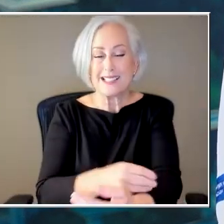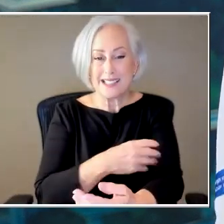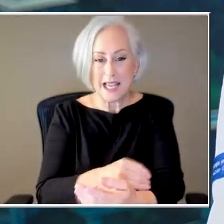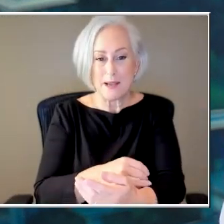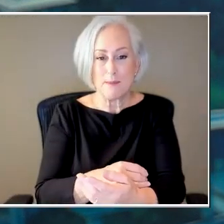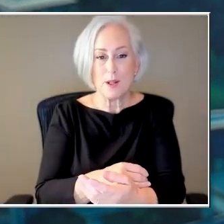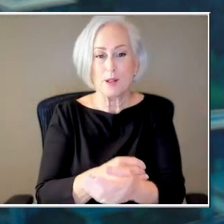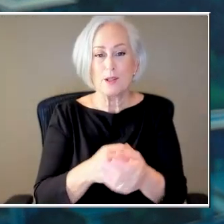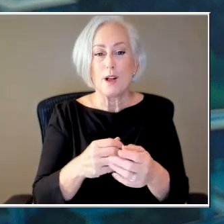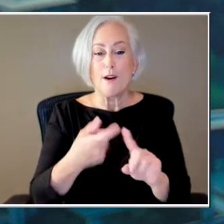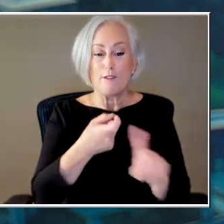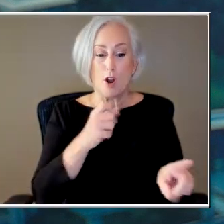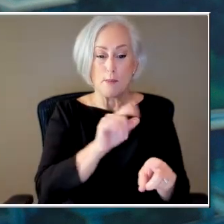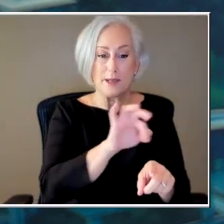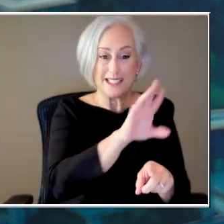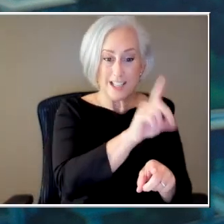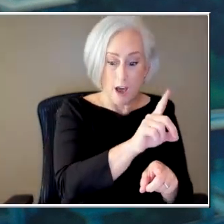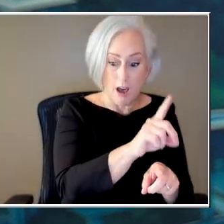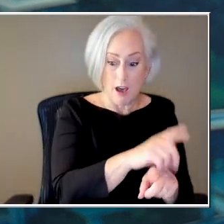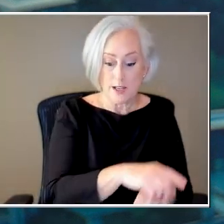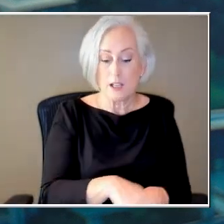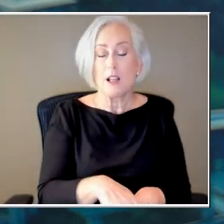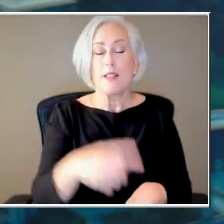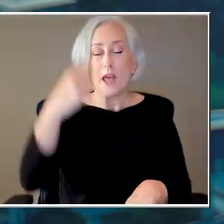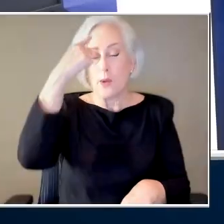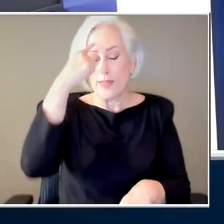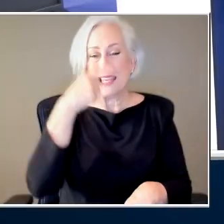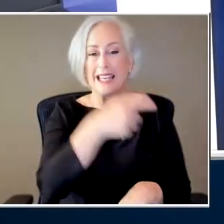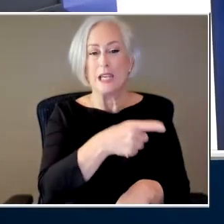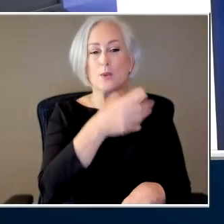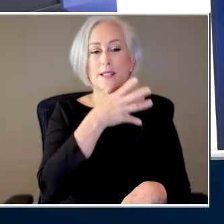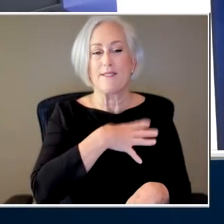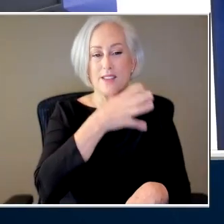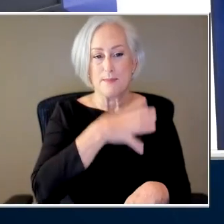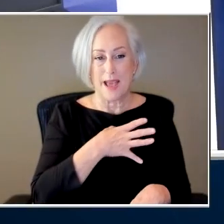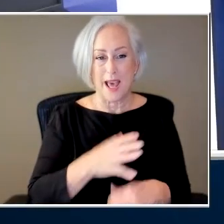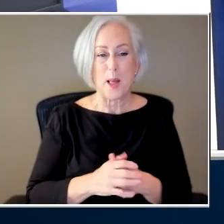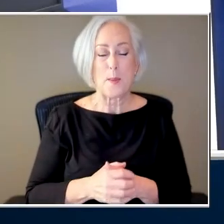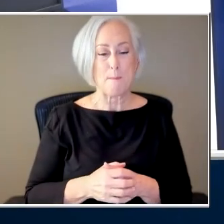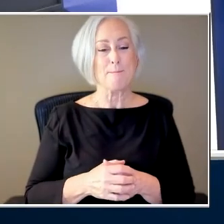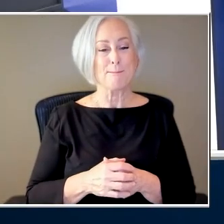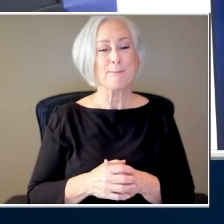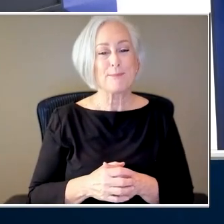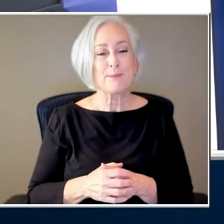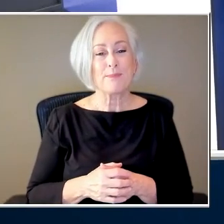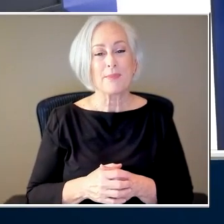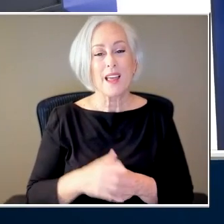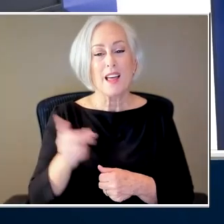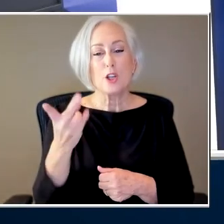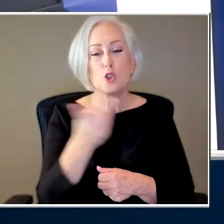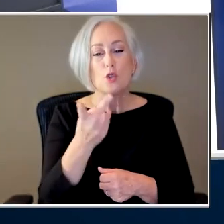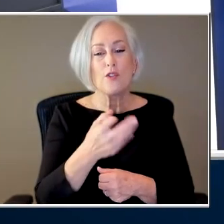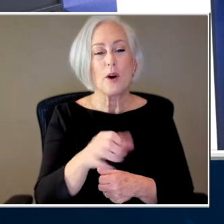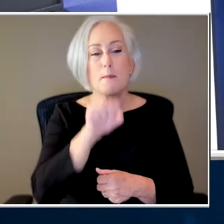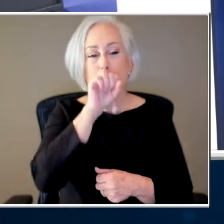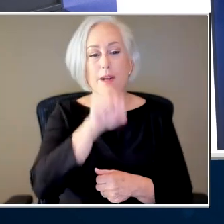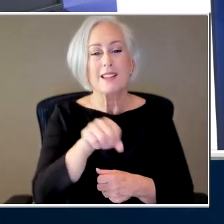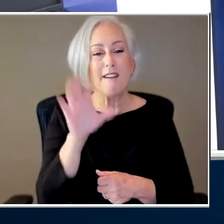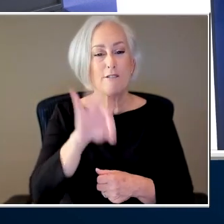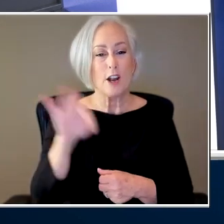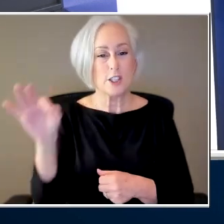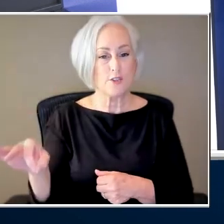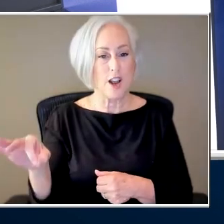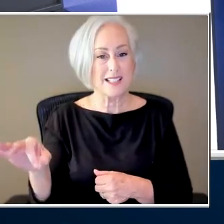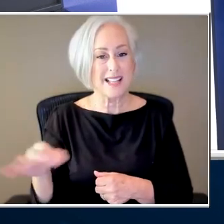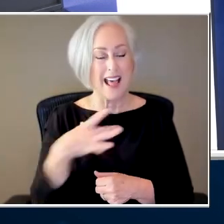Todd, they would think Todd was a female. Really? Yes. Okay. Does it have any? They said that they both love French fries. Does it go as deep as that? They both like the same kind